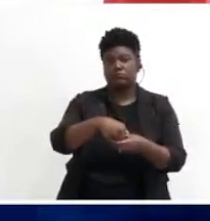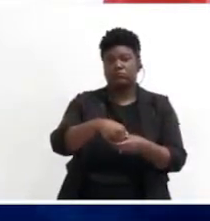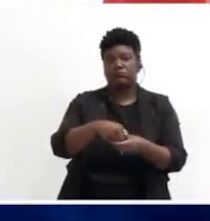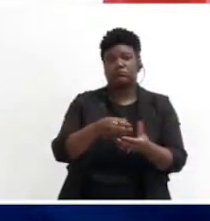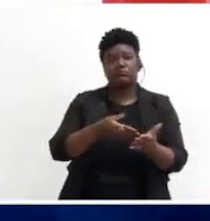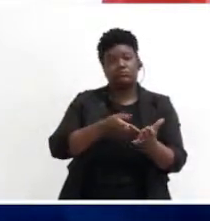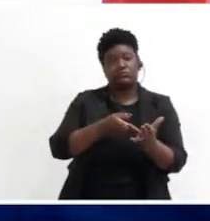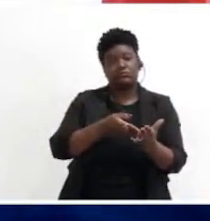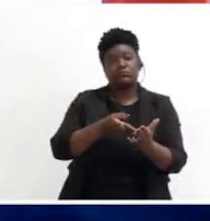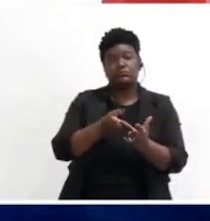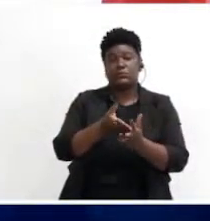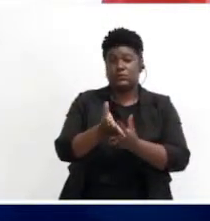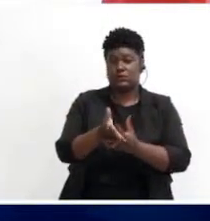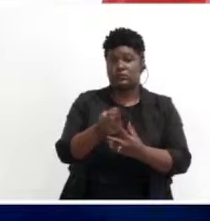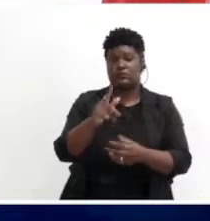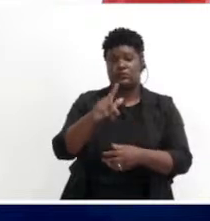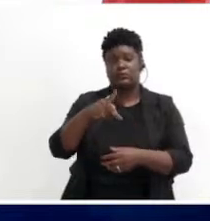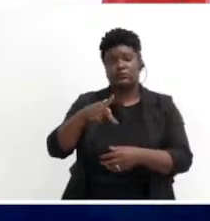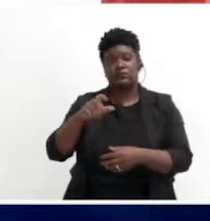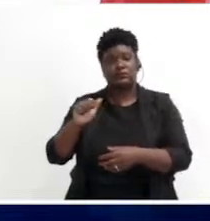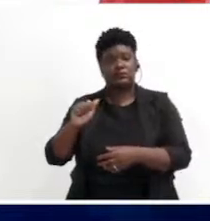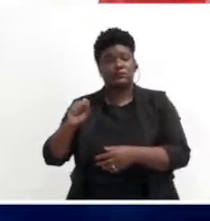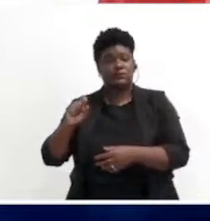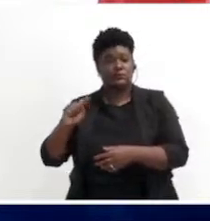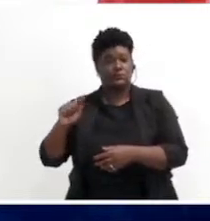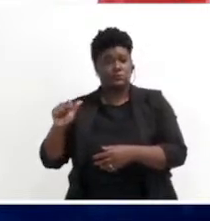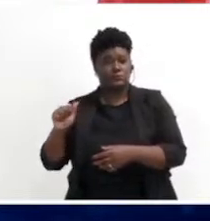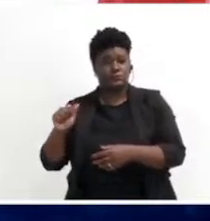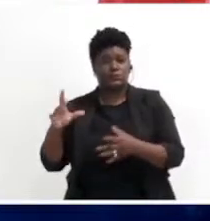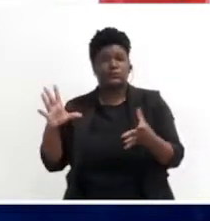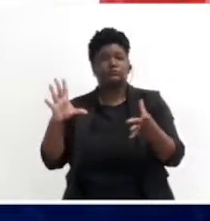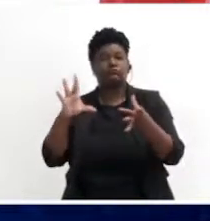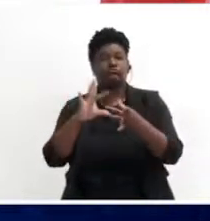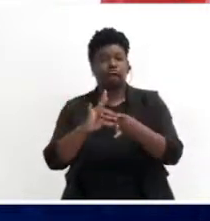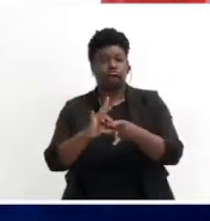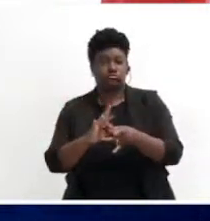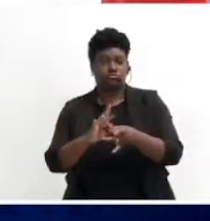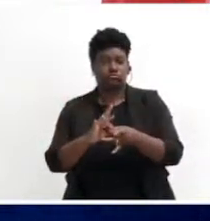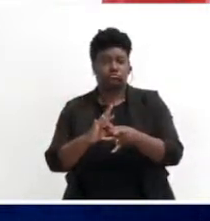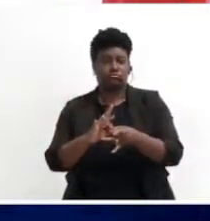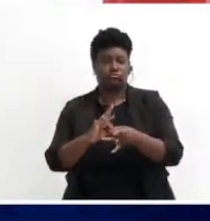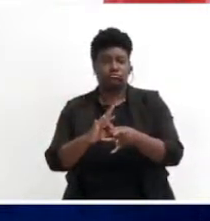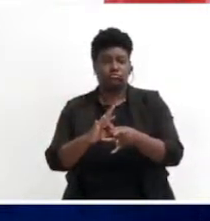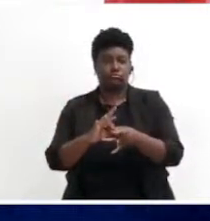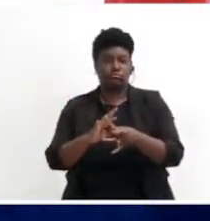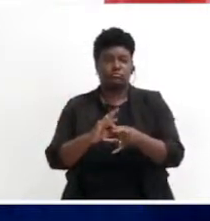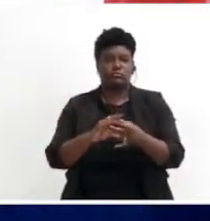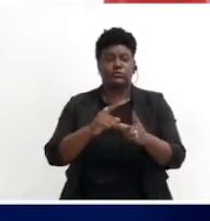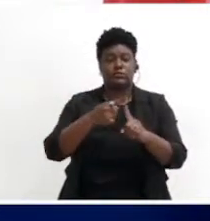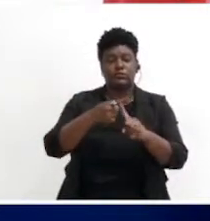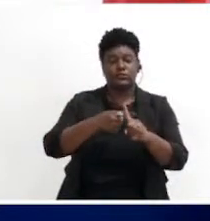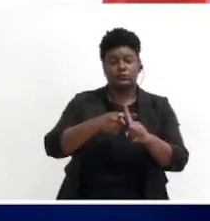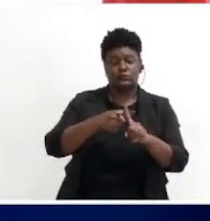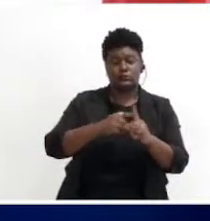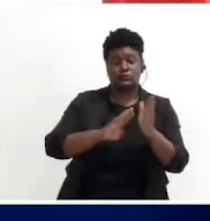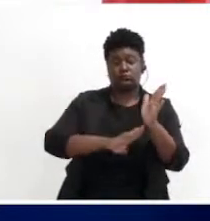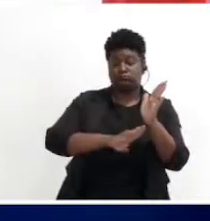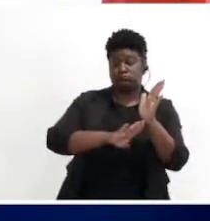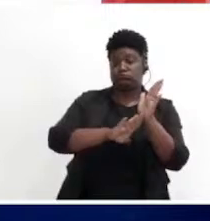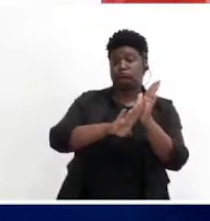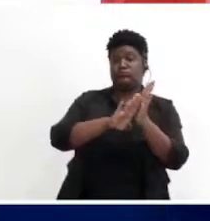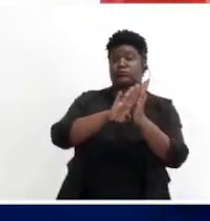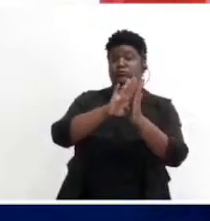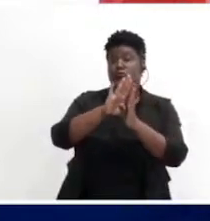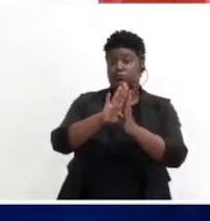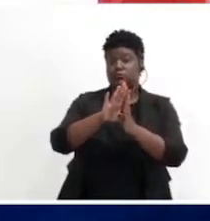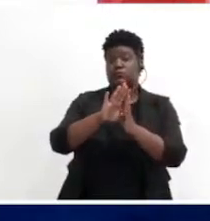bond pads, and the temperature is raised so that the solder reflows, and then the bond head is cooled down. As